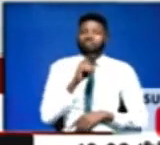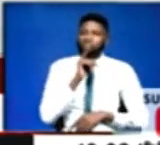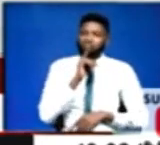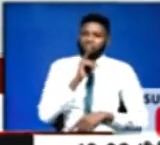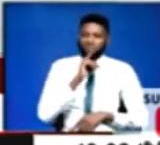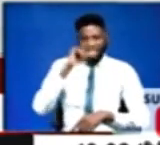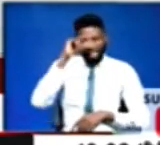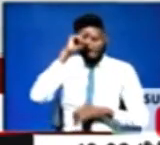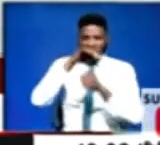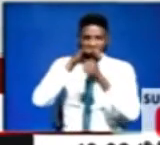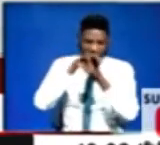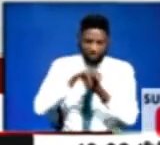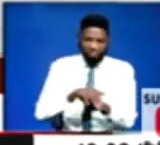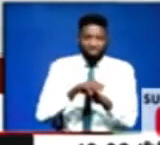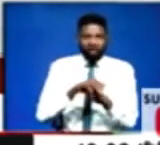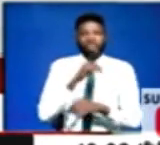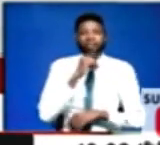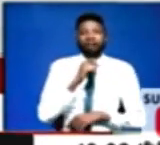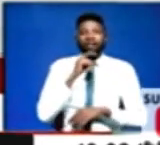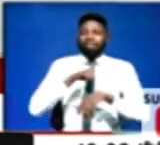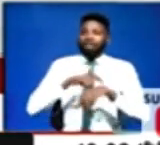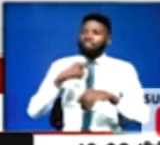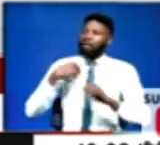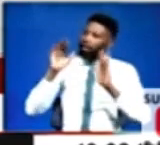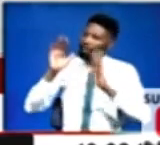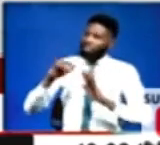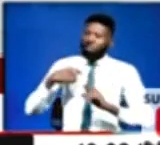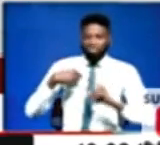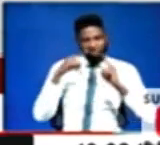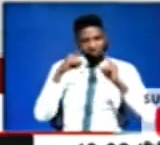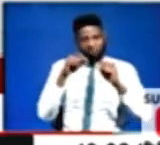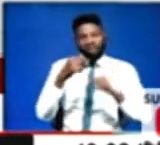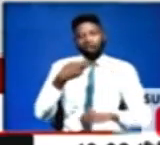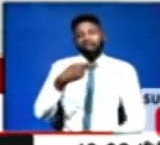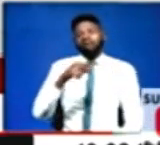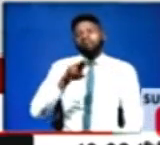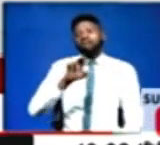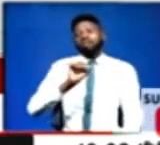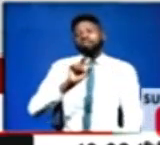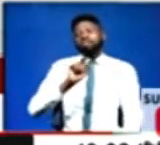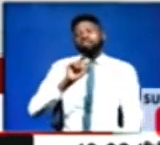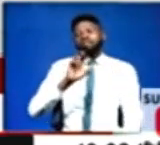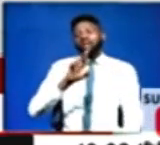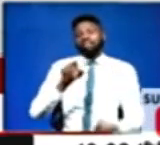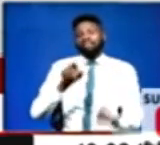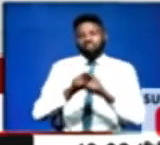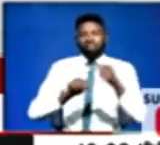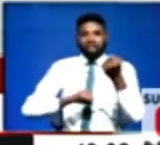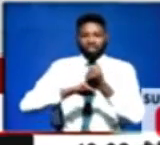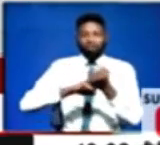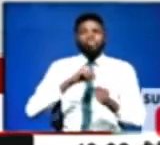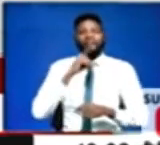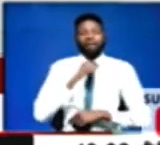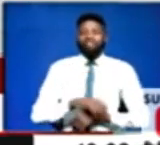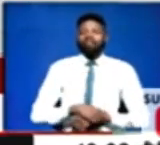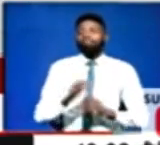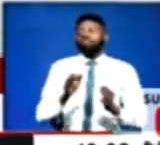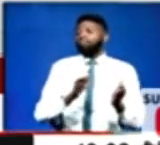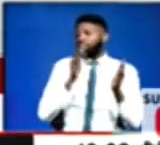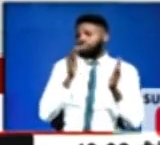marginalizing them. And as I was campaigning, I told them the hustler will also be there for men. And the other ones will be the